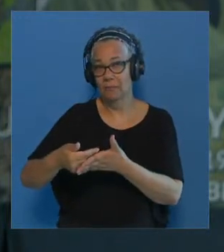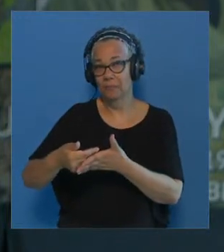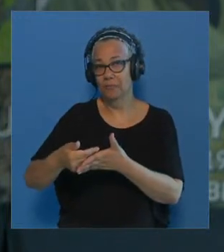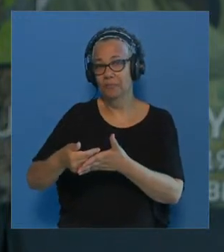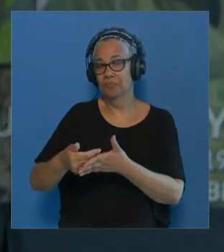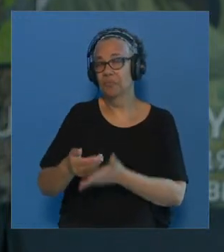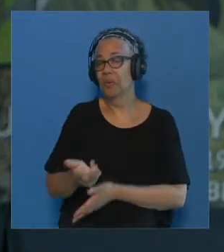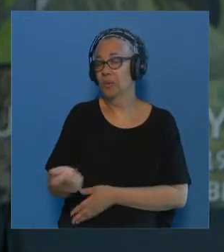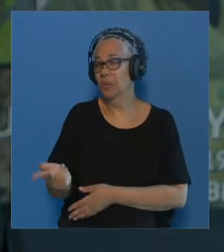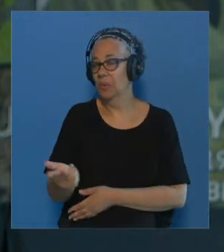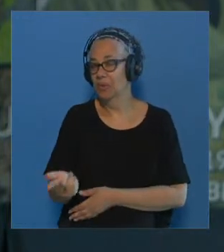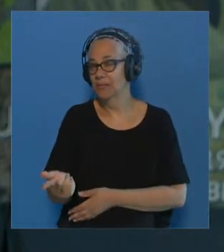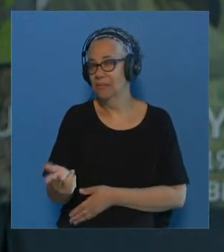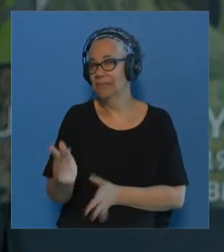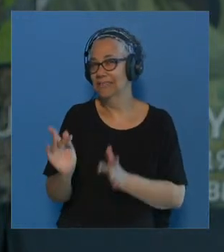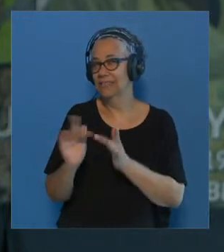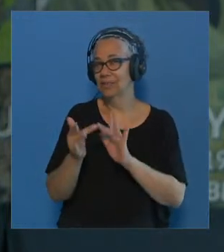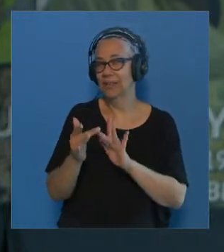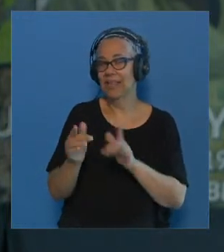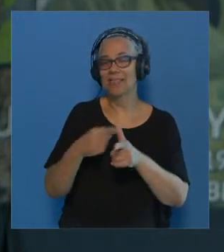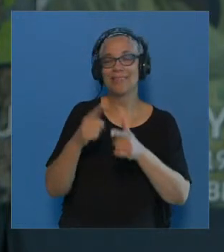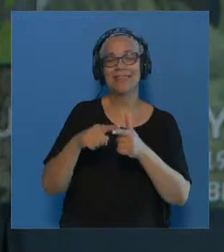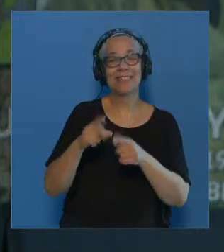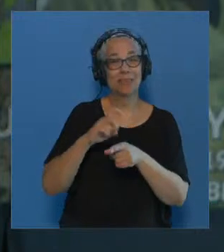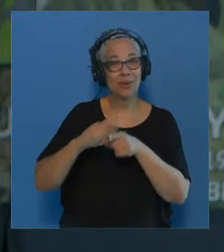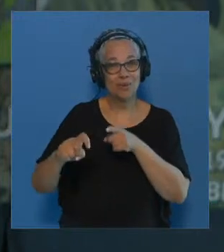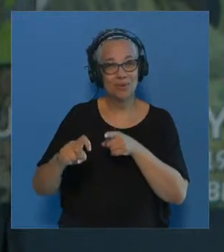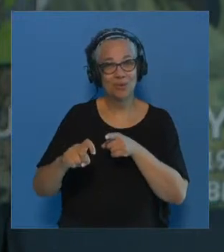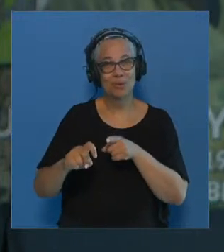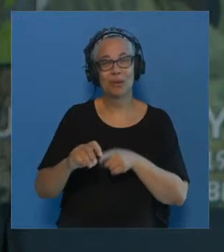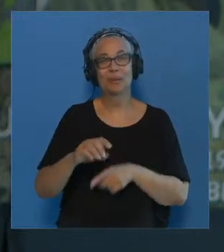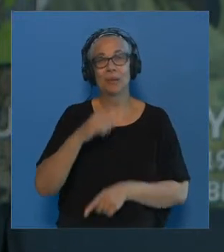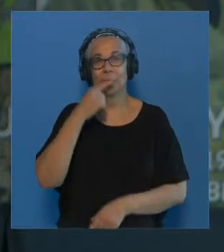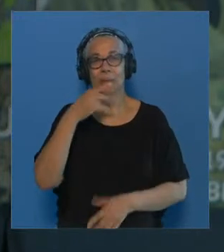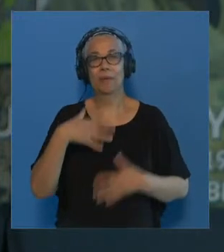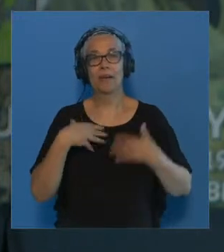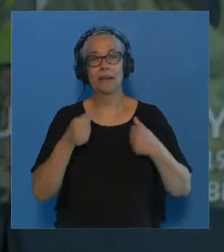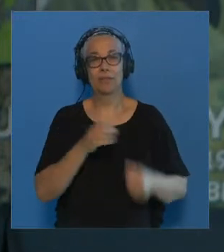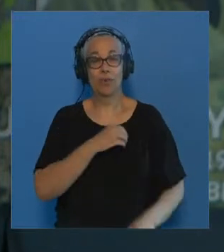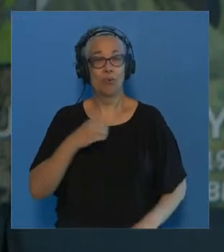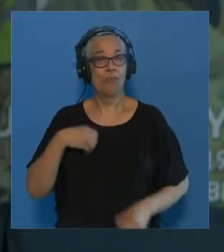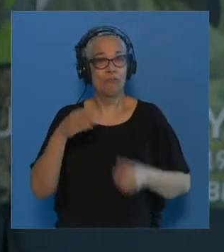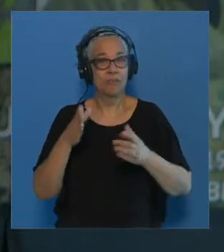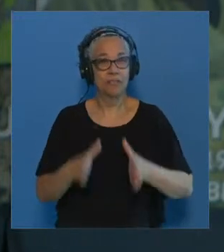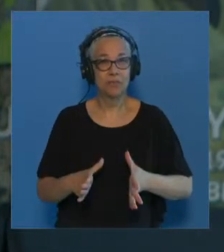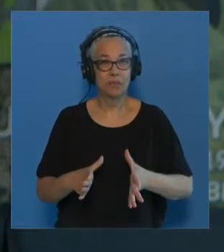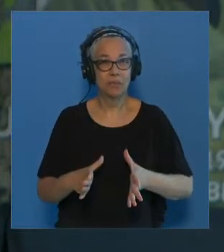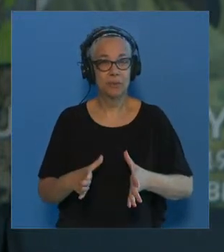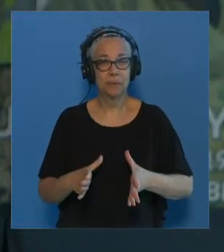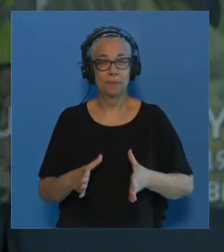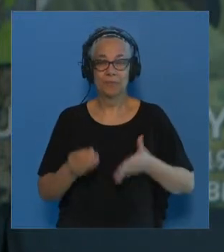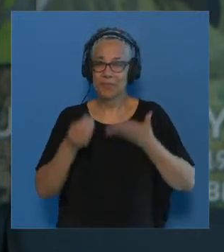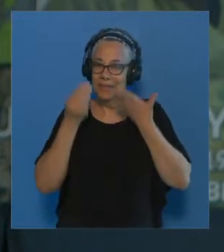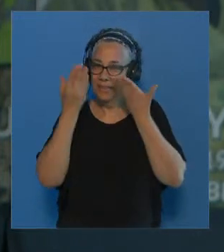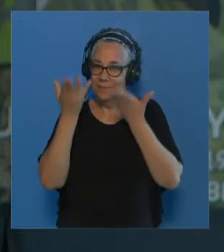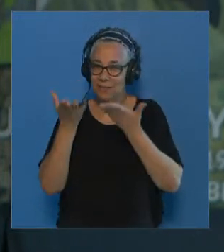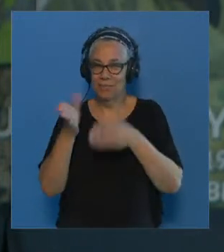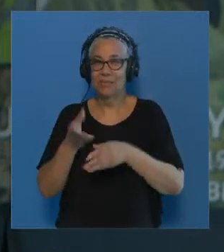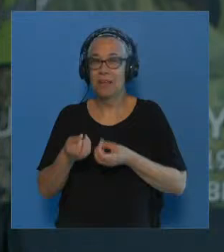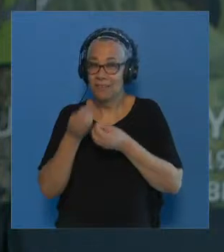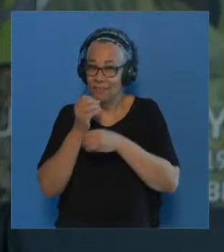potential contacts will then have been contacted by one of our public health officers who would have provided them with further